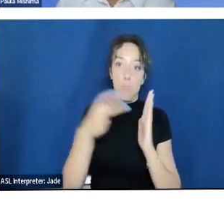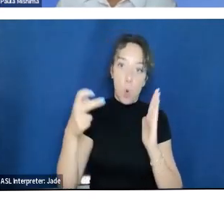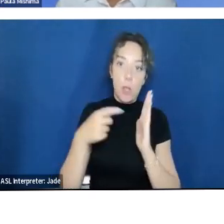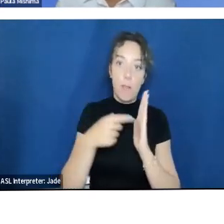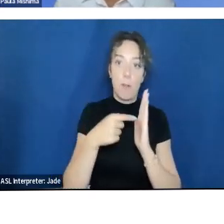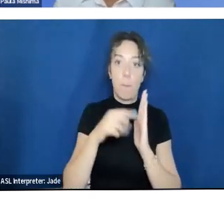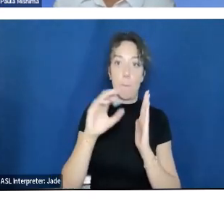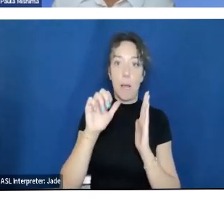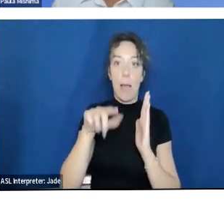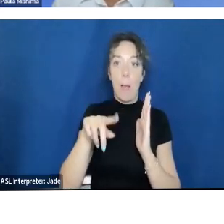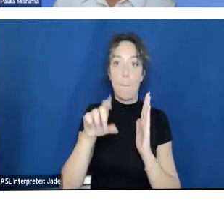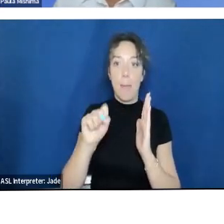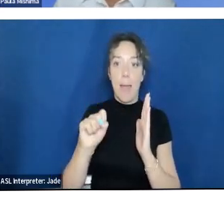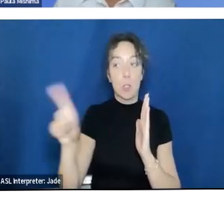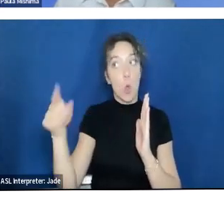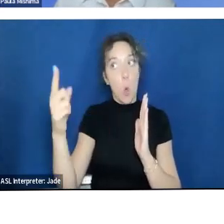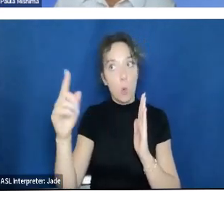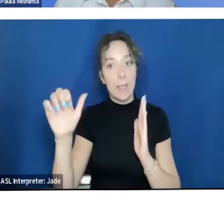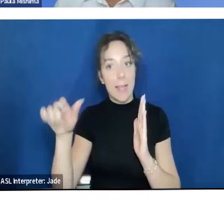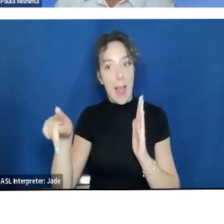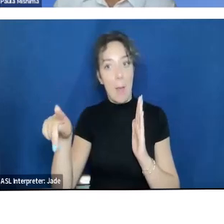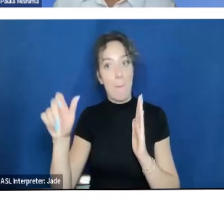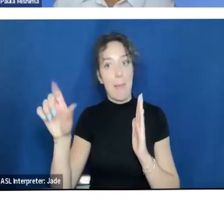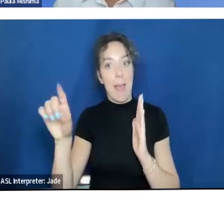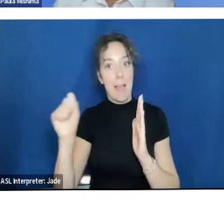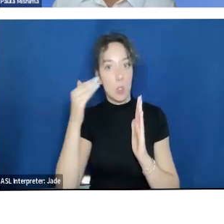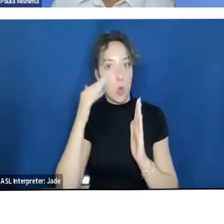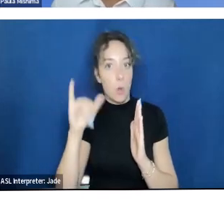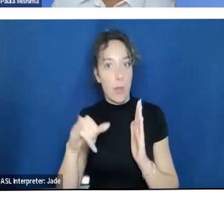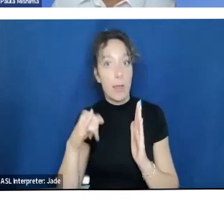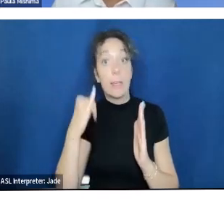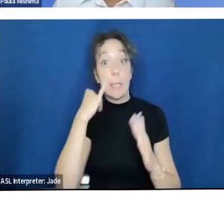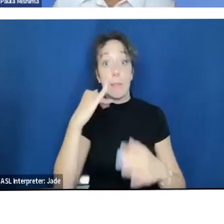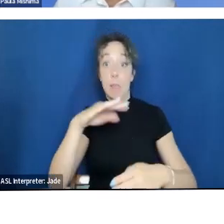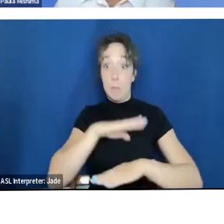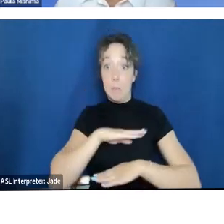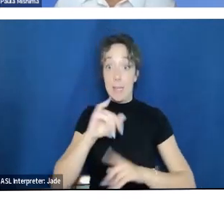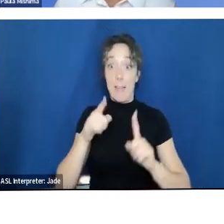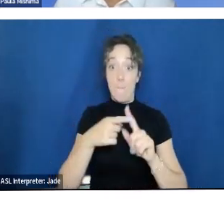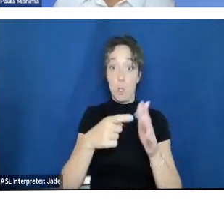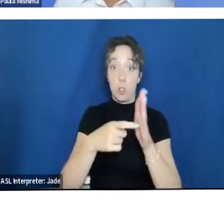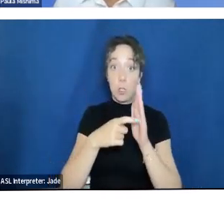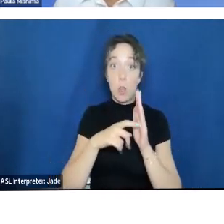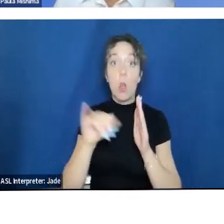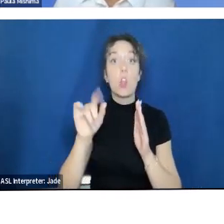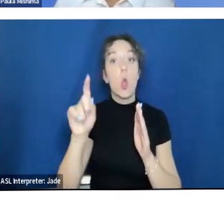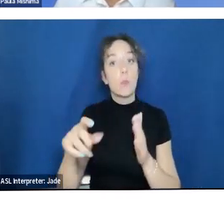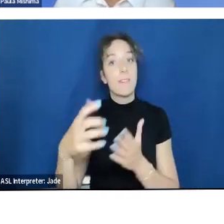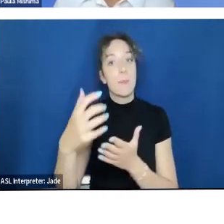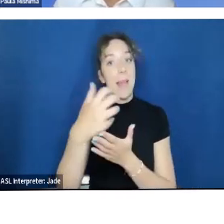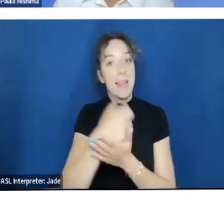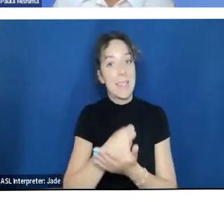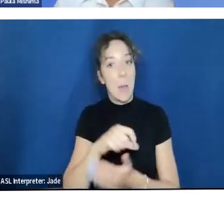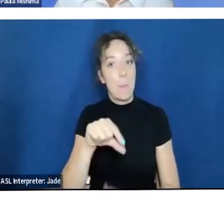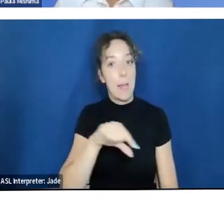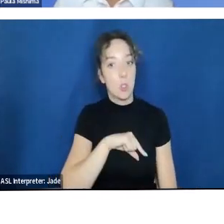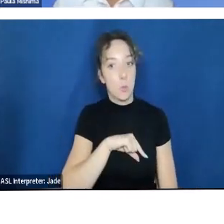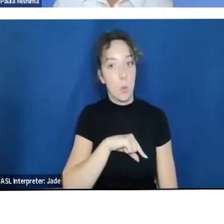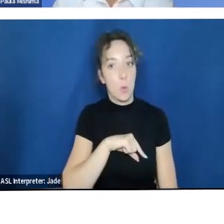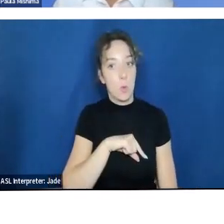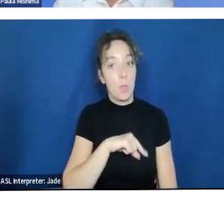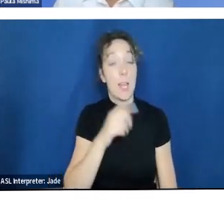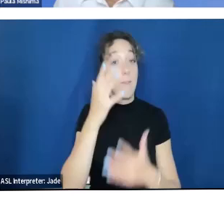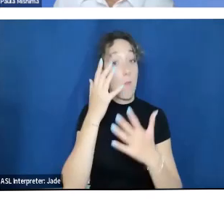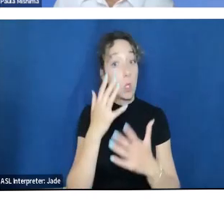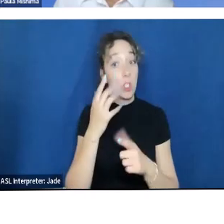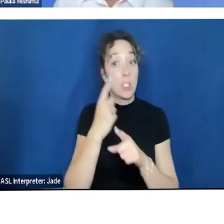if they meet that first criteria, then they also have to be income eligible, okay? And unfortunately, right